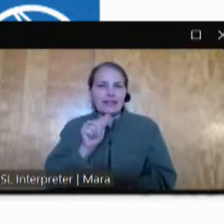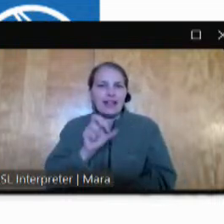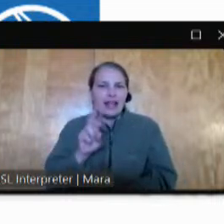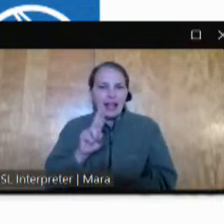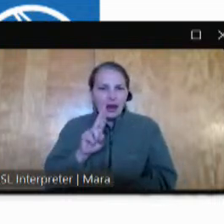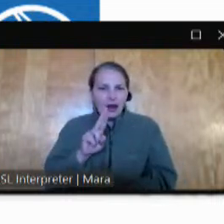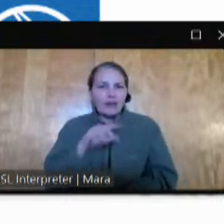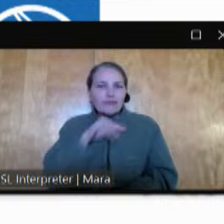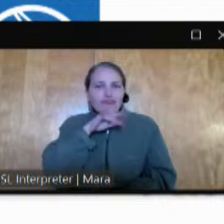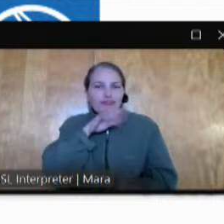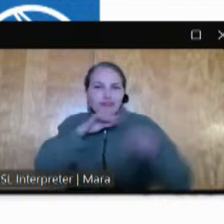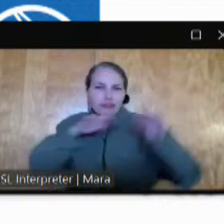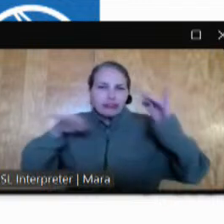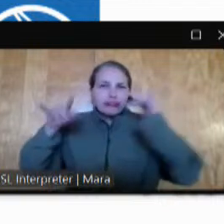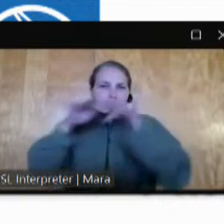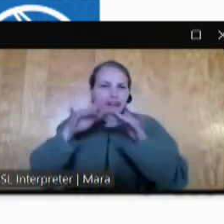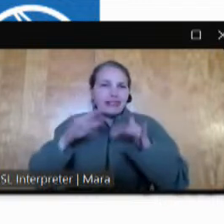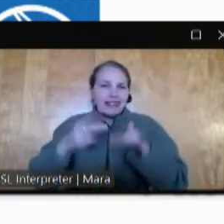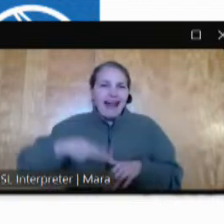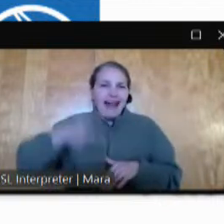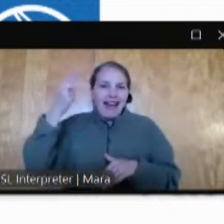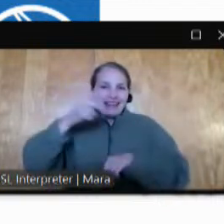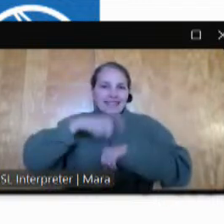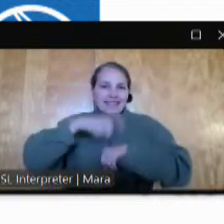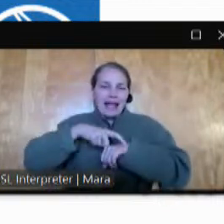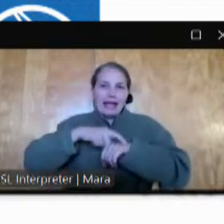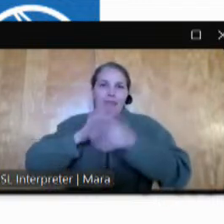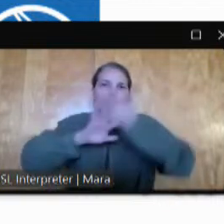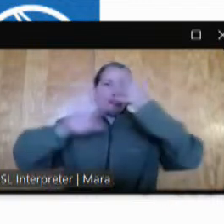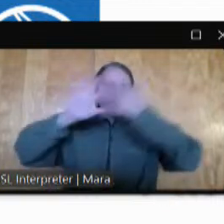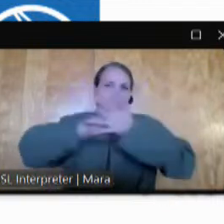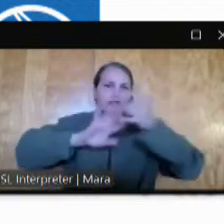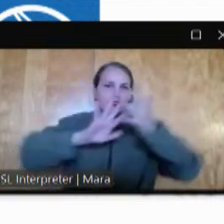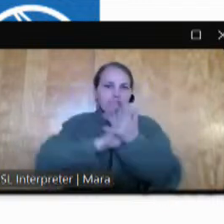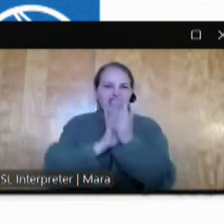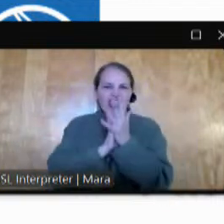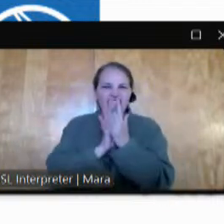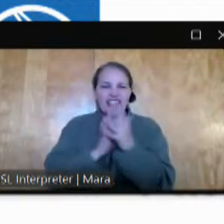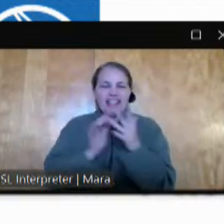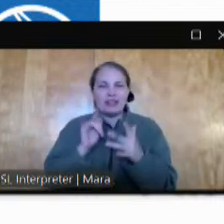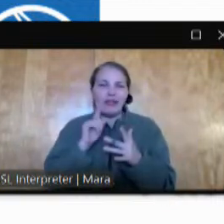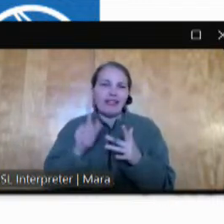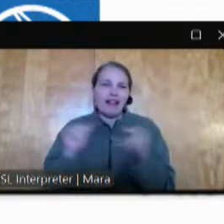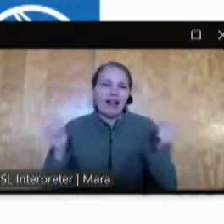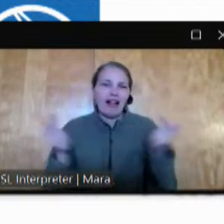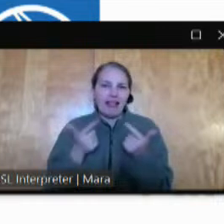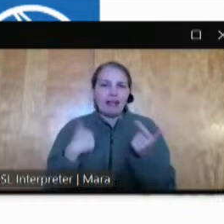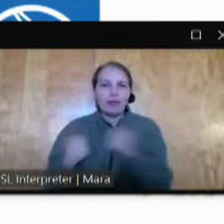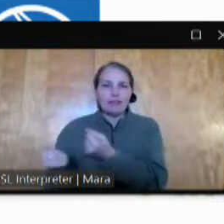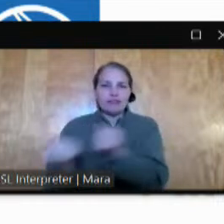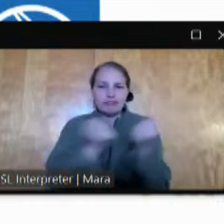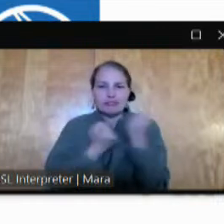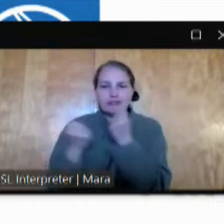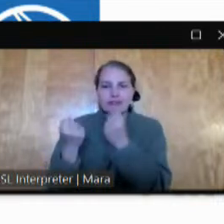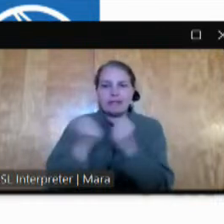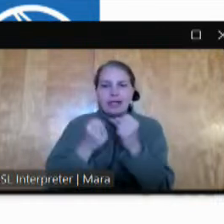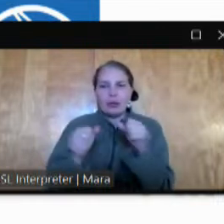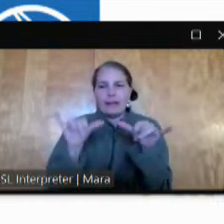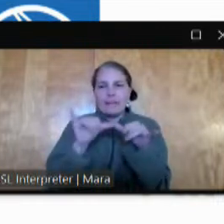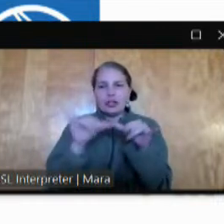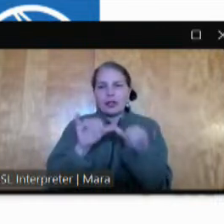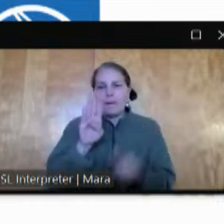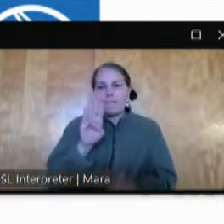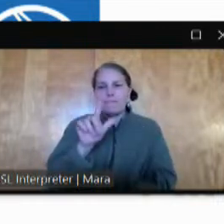to drive the vehicle in the community and take those measurements in a block-to-block and